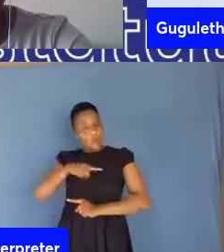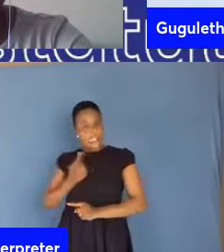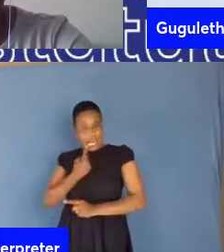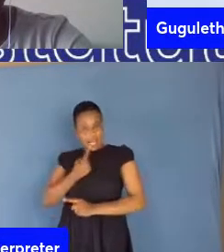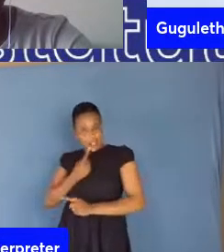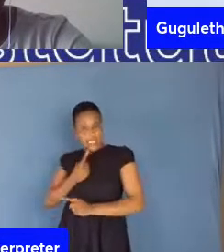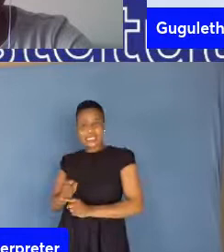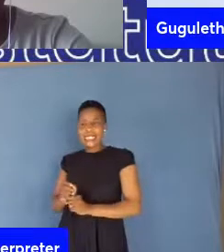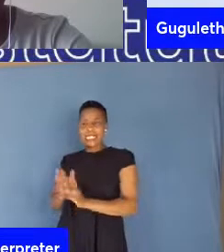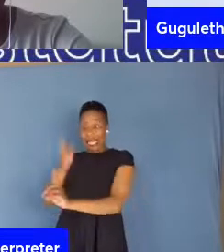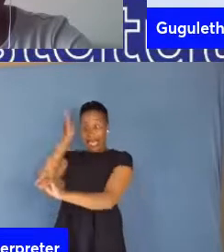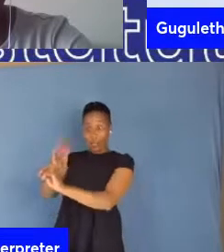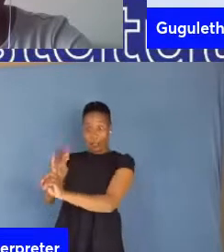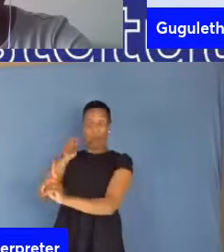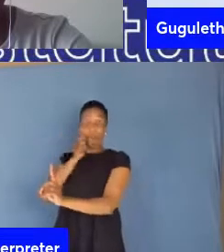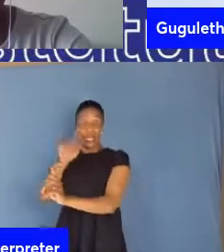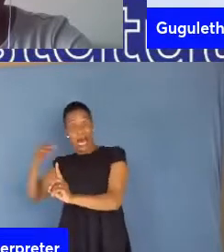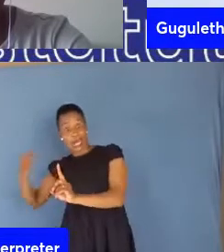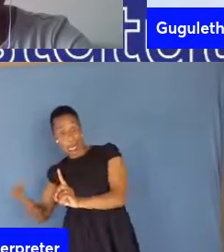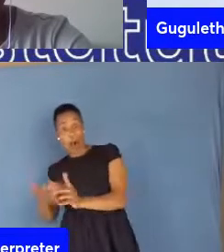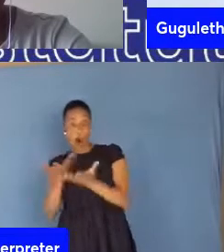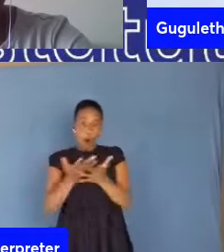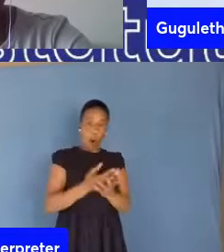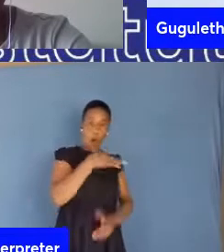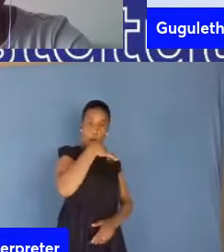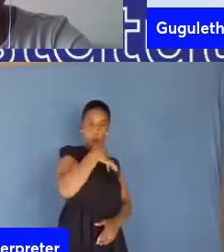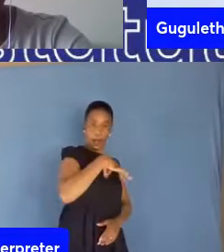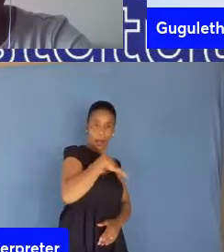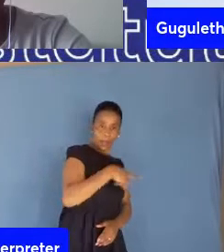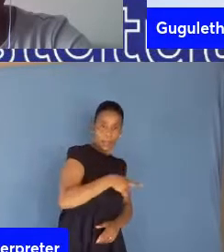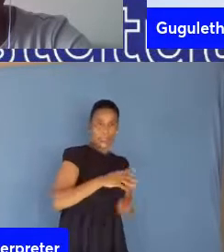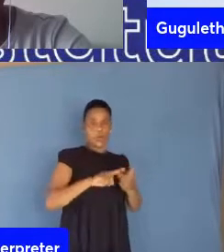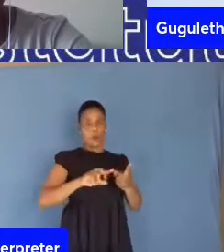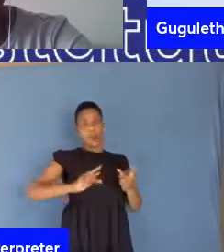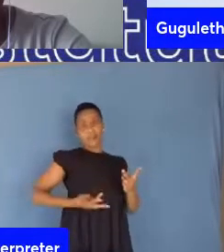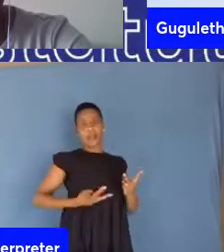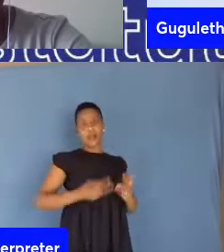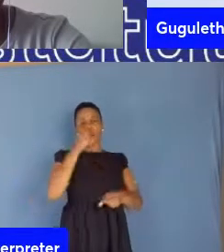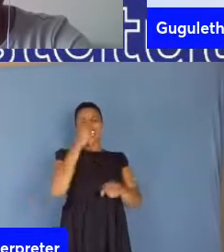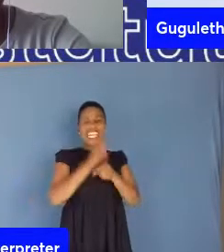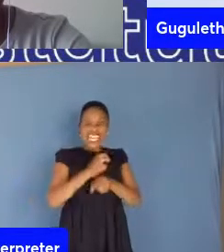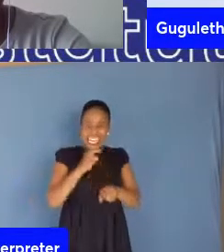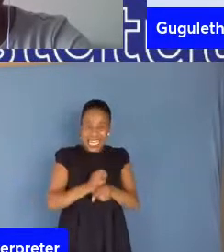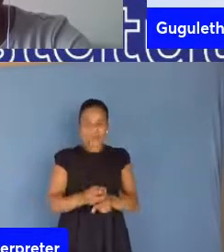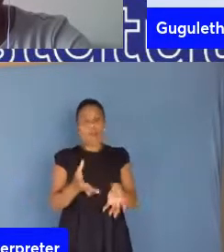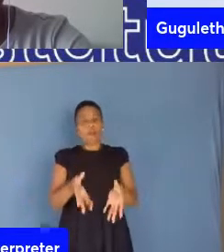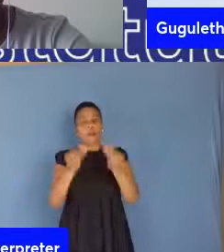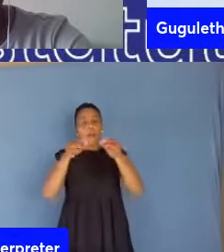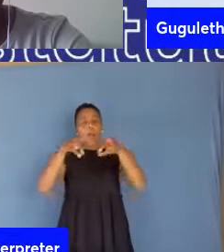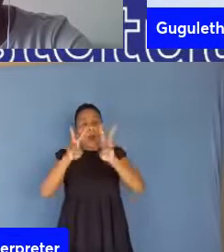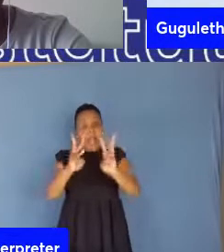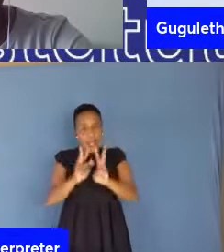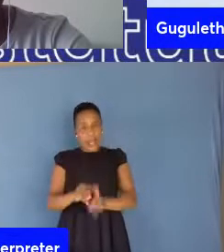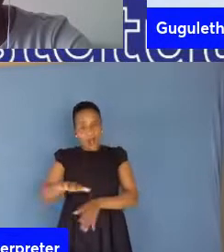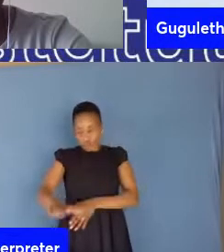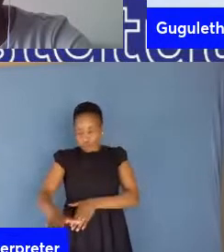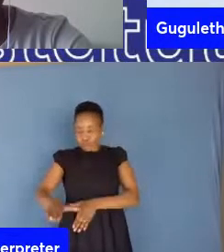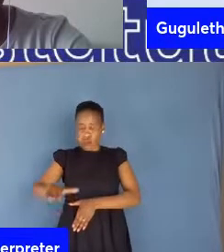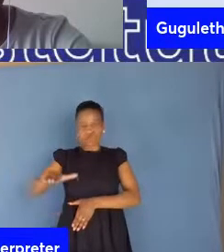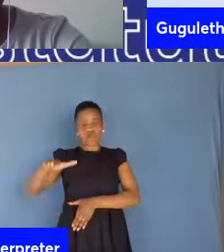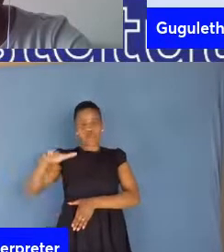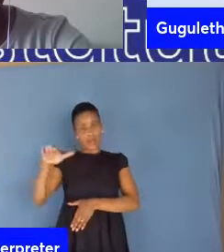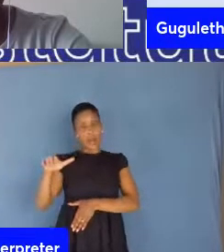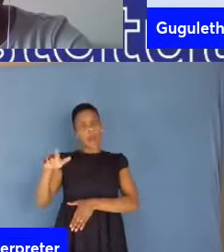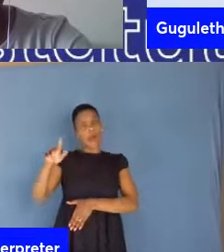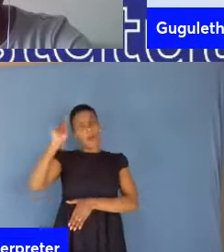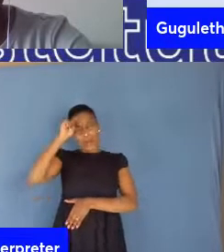women, even to girls. So we need to have a movement of raising boys differently, completely